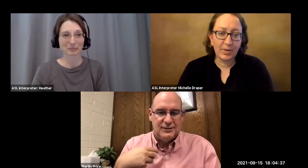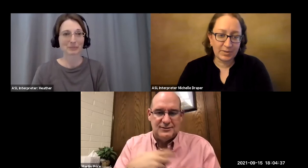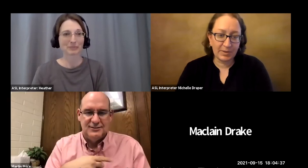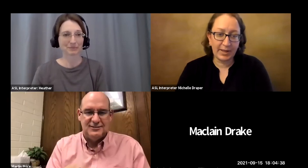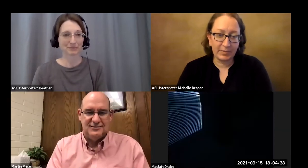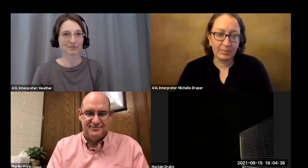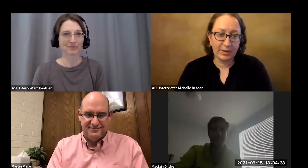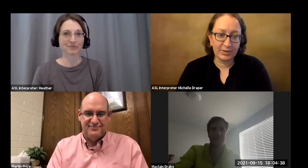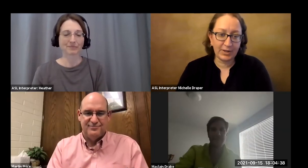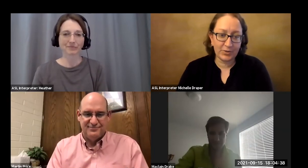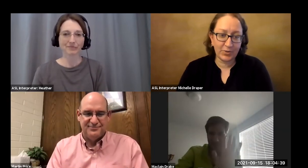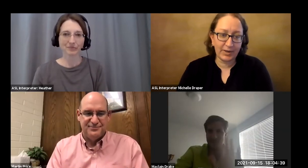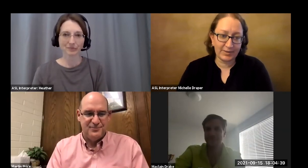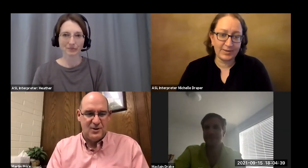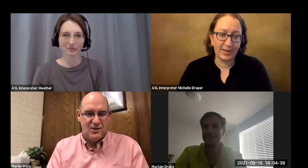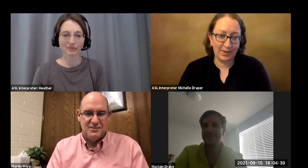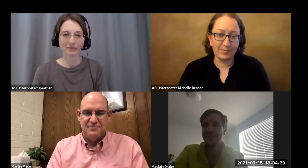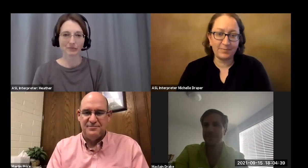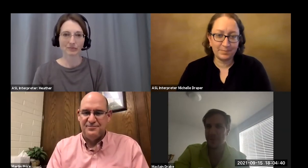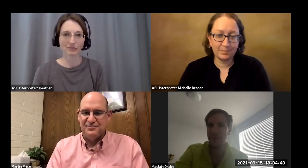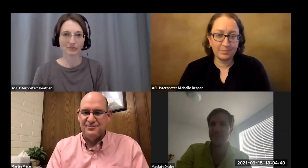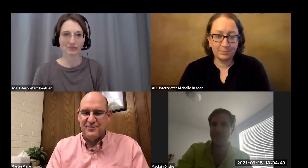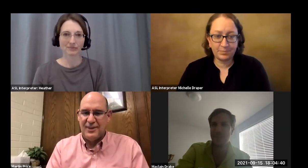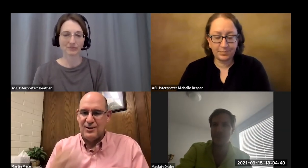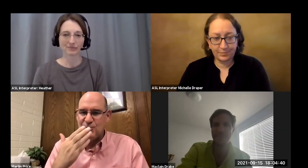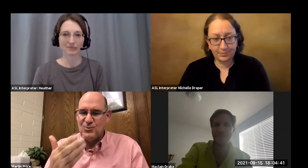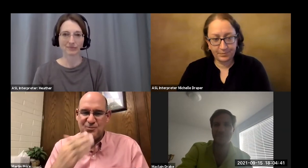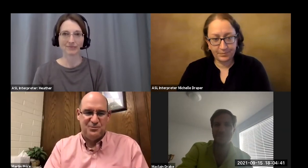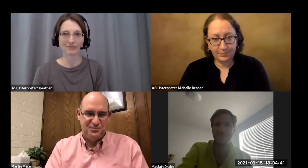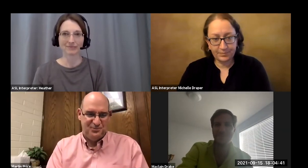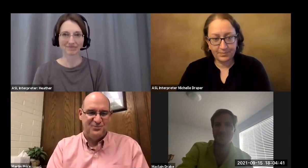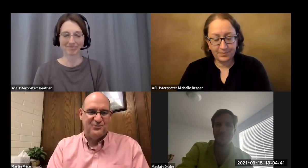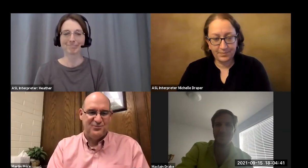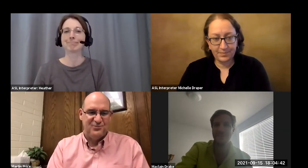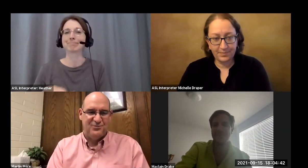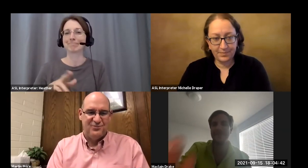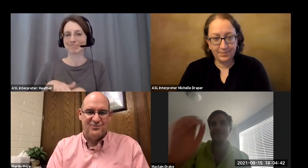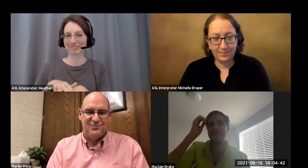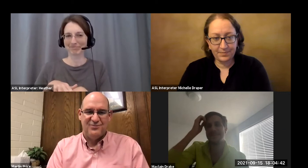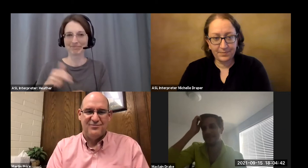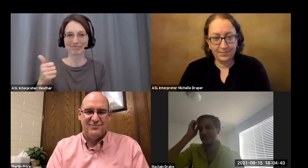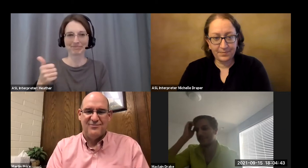Thank you so much, McLean. We appreciate you joining us. Thank you. Of course.